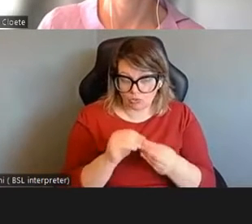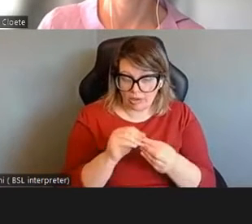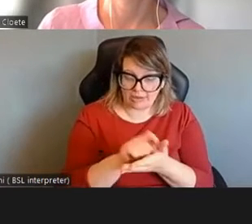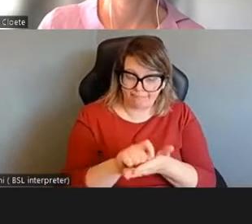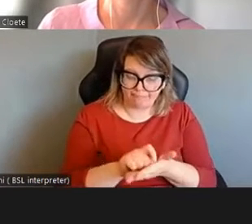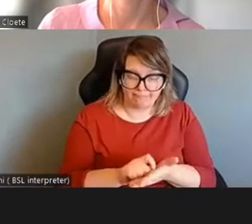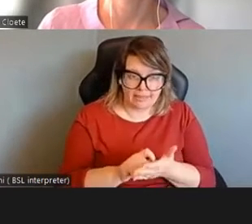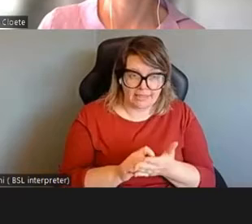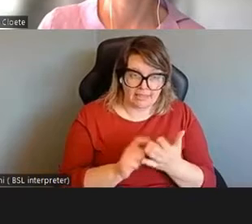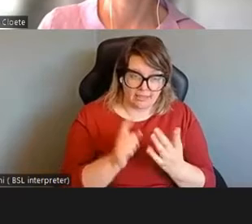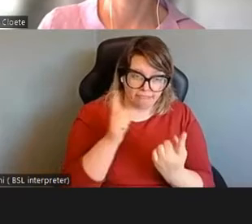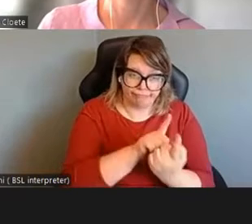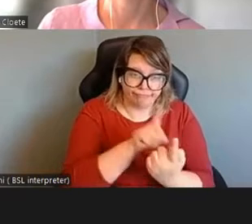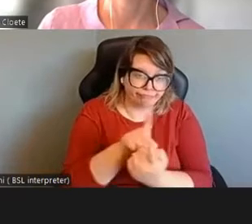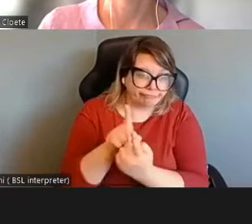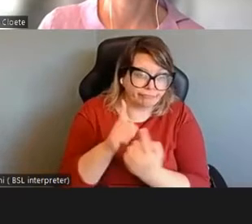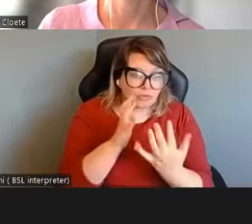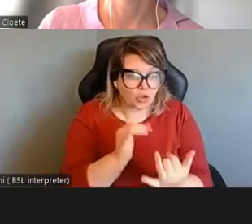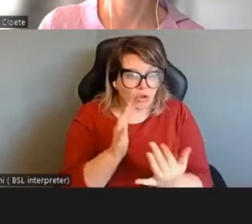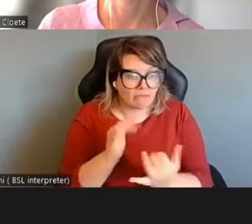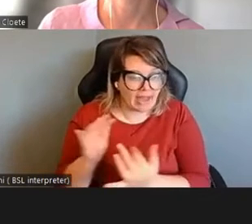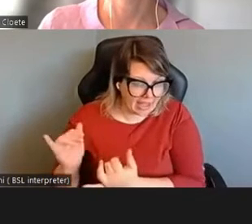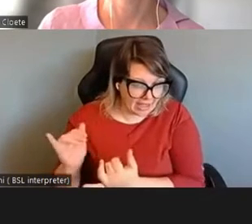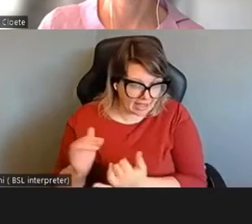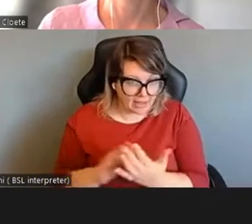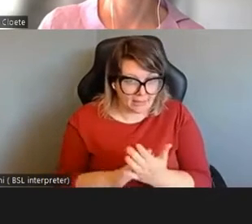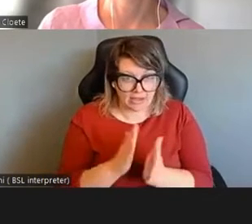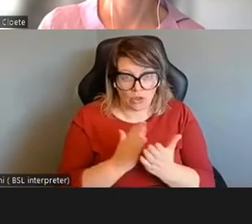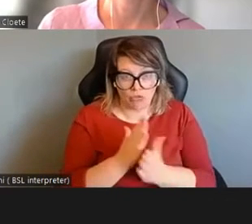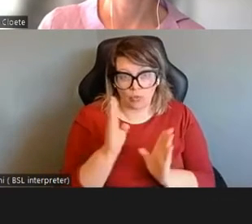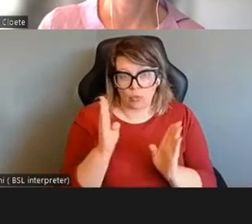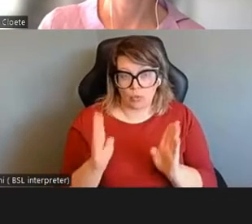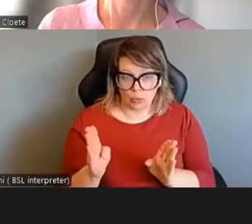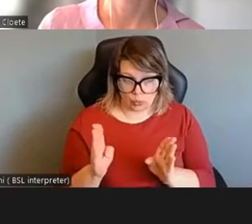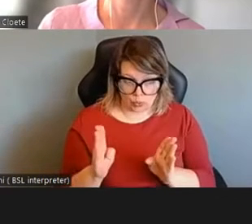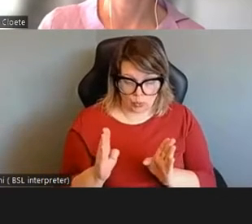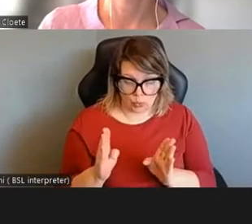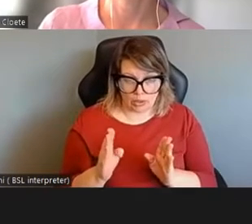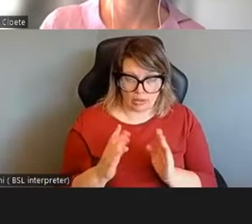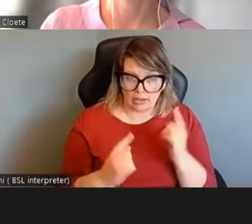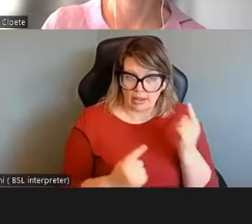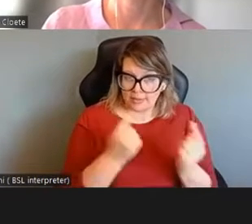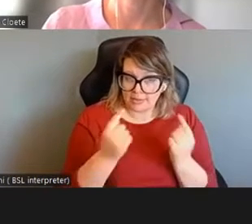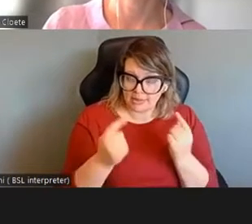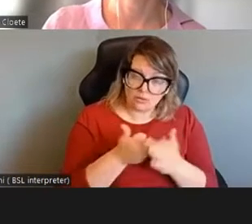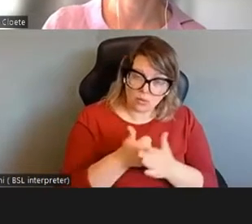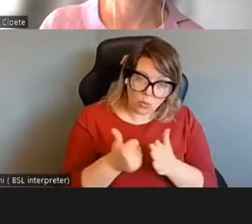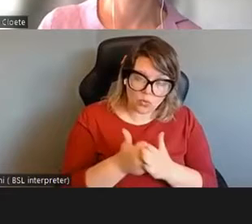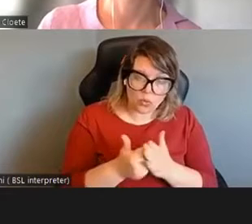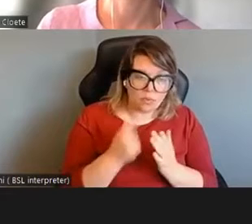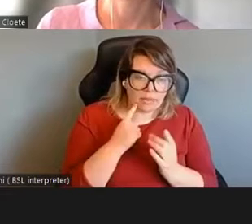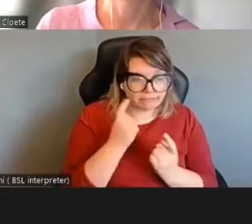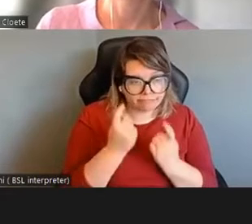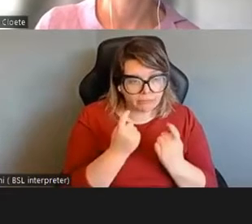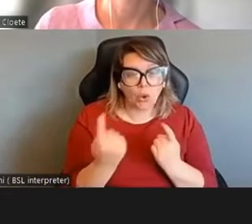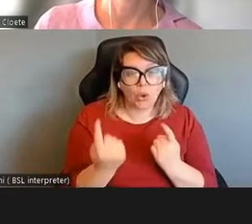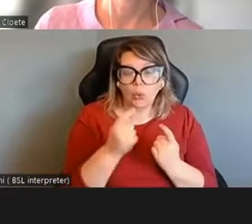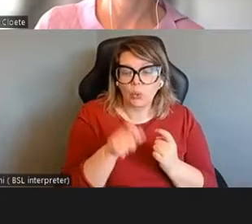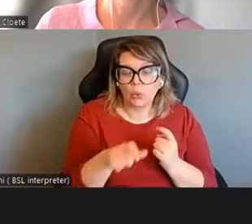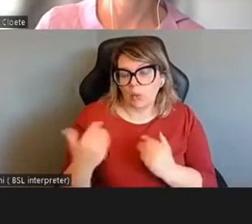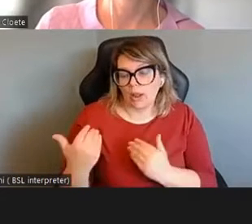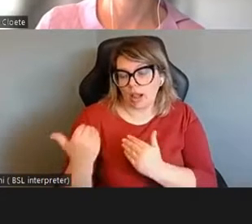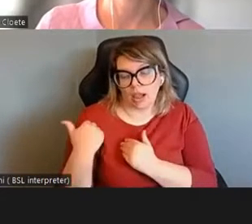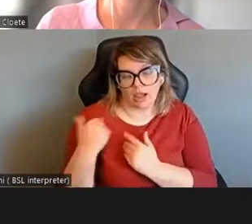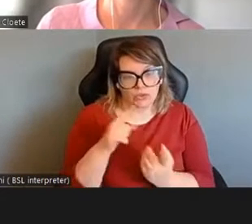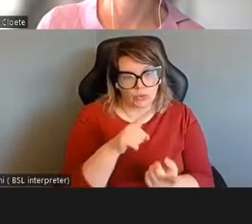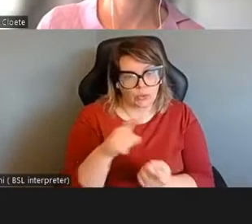a broadsheet. So, and during this time, they also identified their data collectors. So